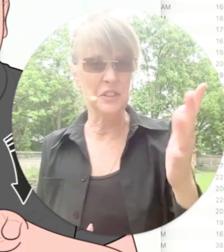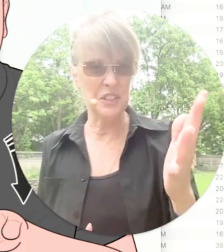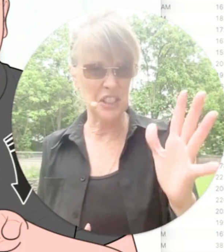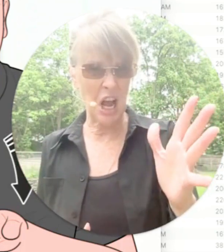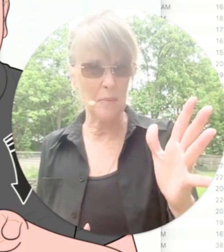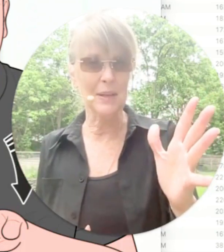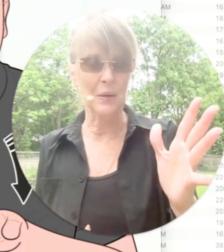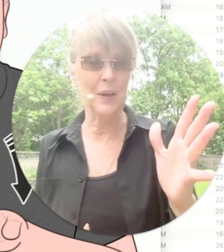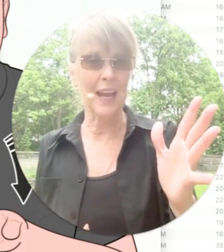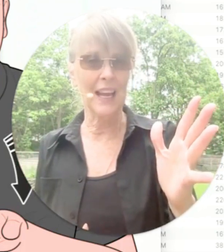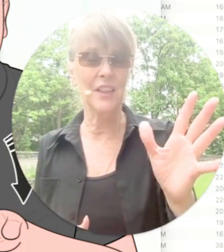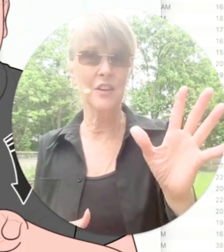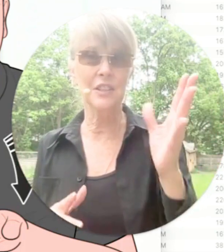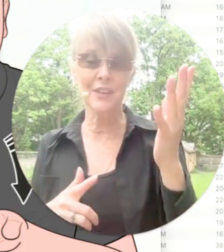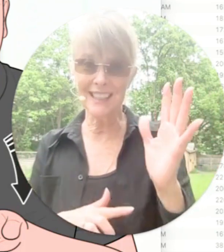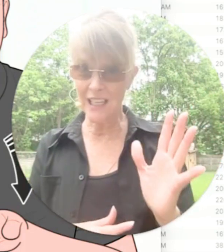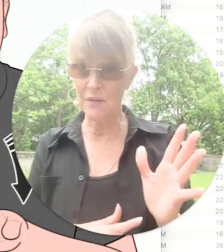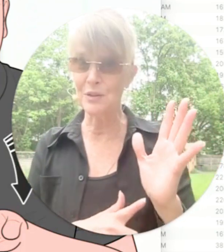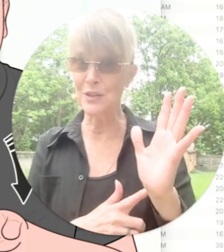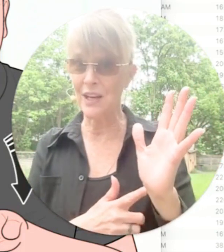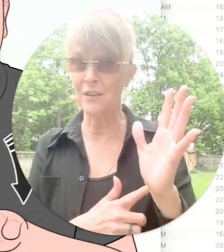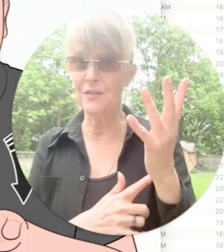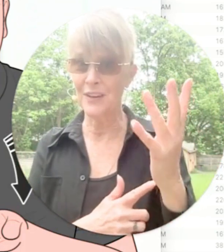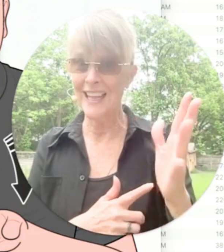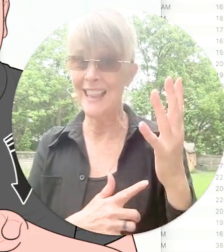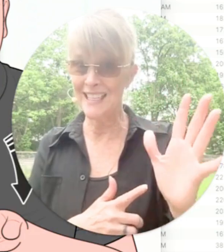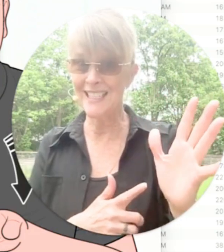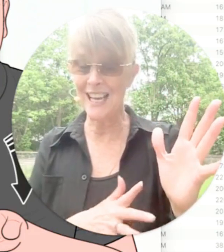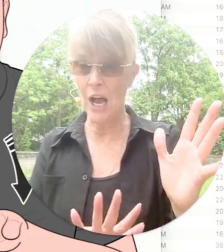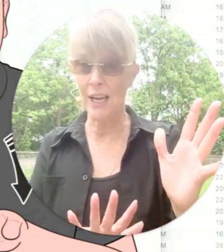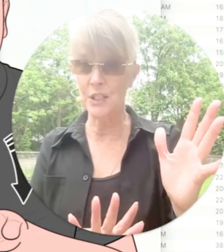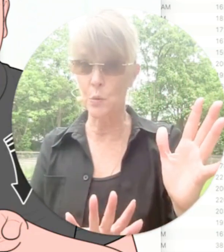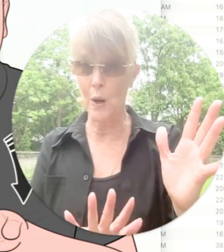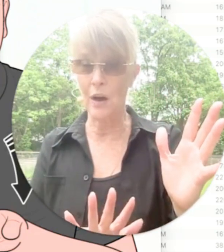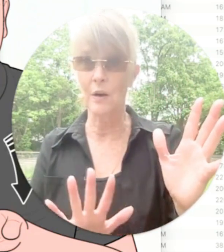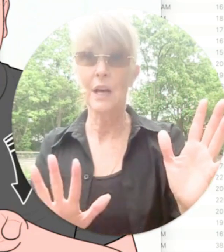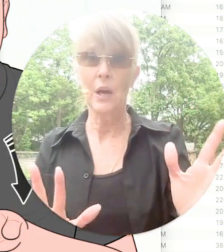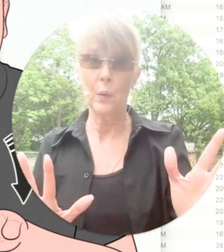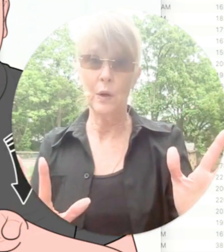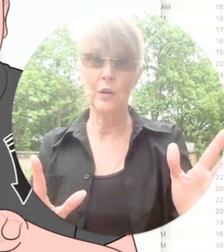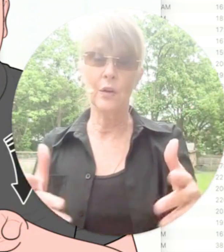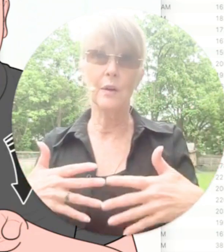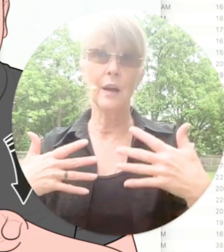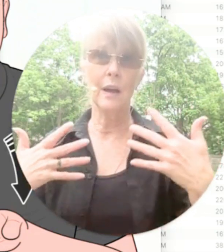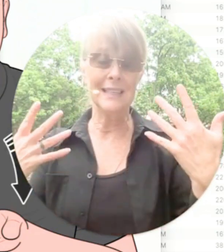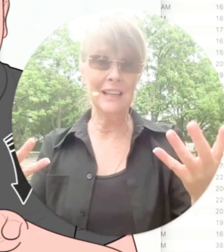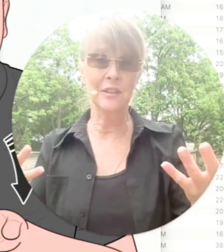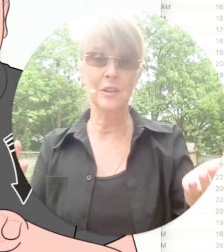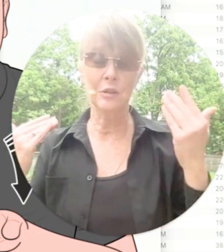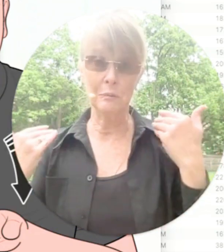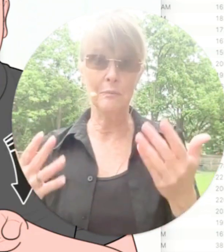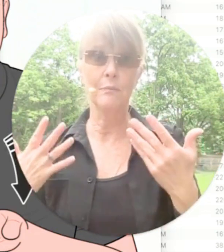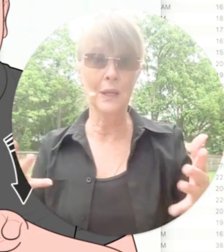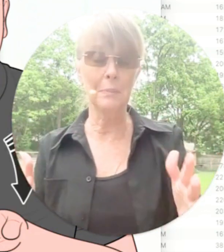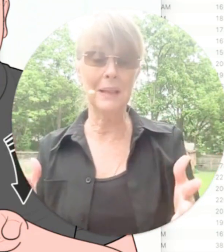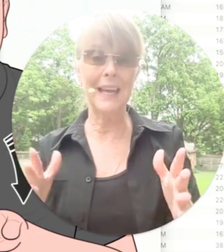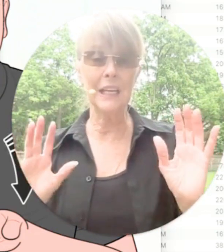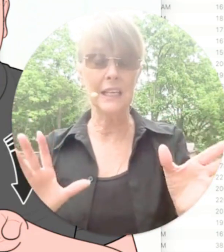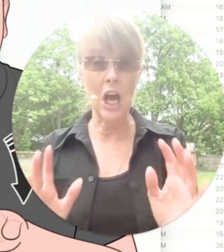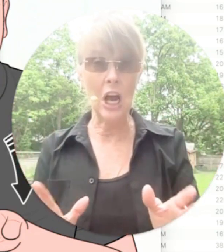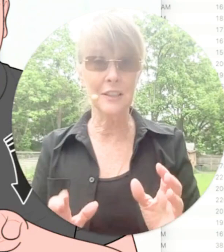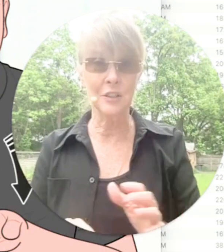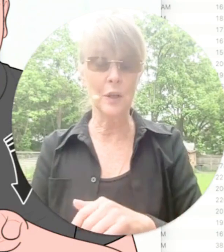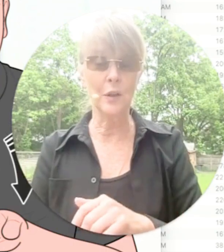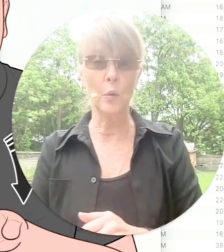done, to stop, okay? And there are different levels of this sign as well. When you're they're really playing